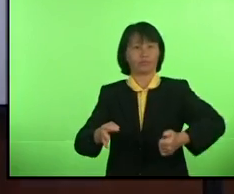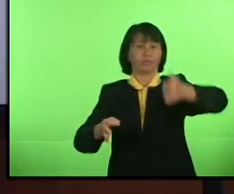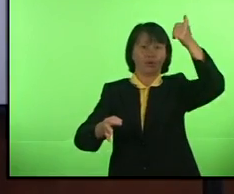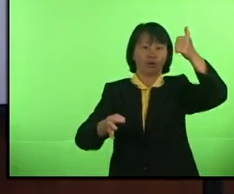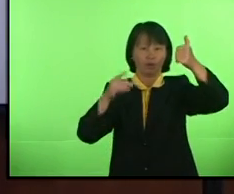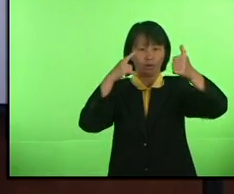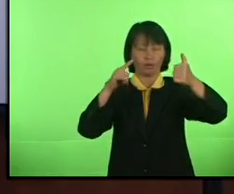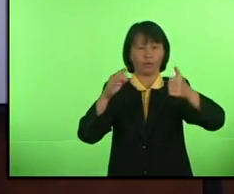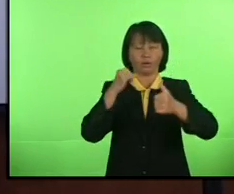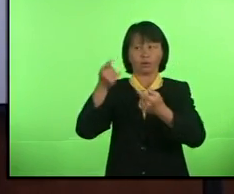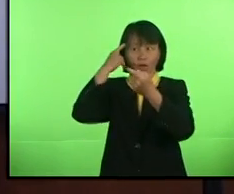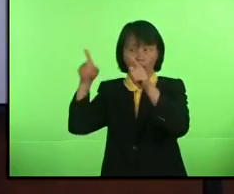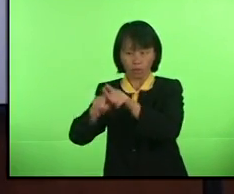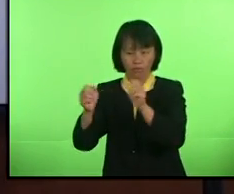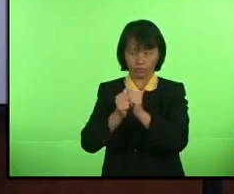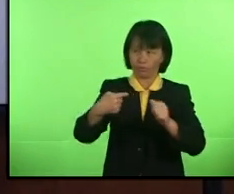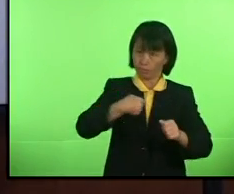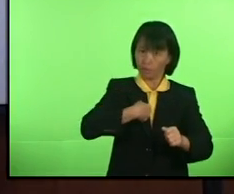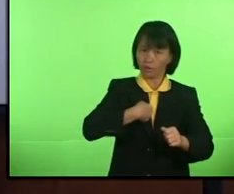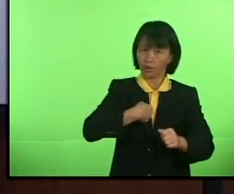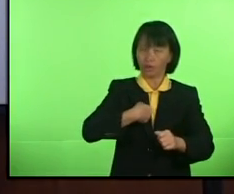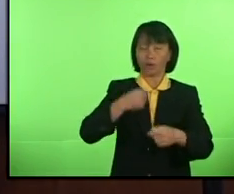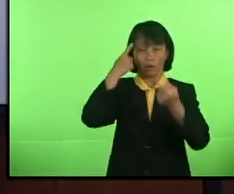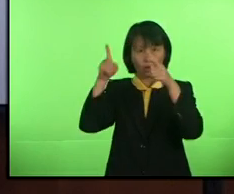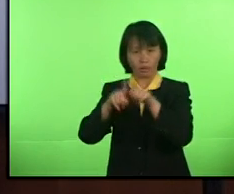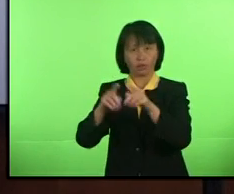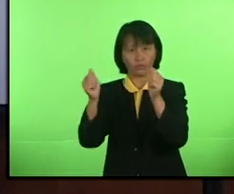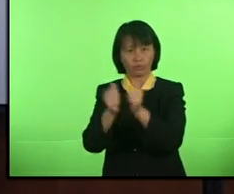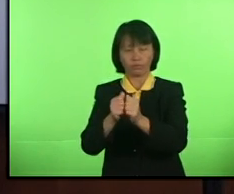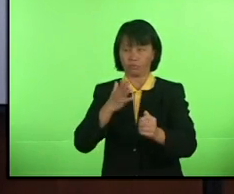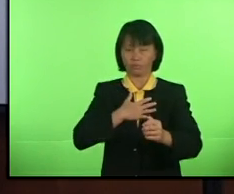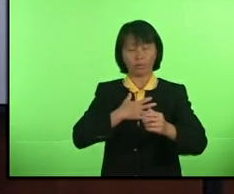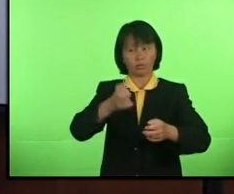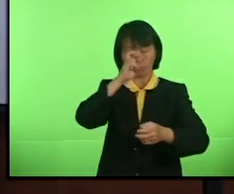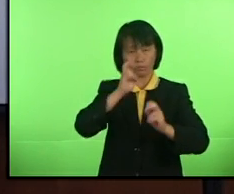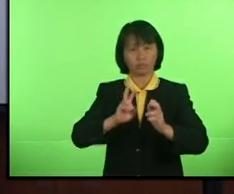your sides, to agree with your choice, to agree with your stand.